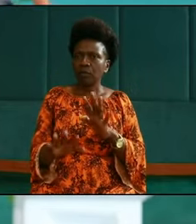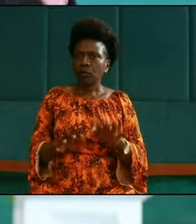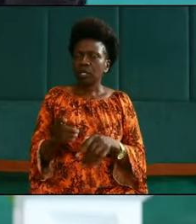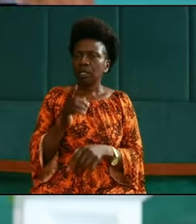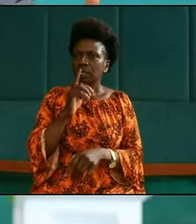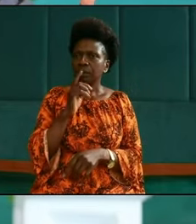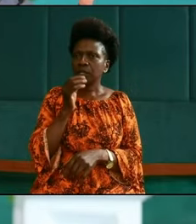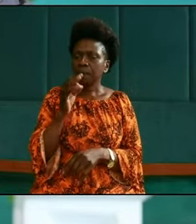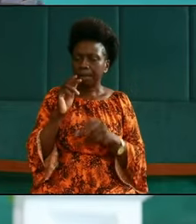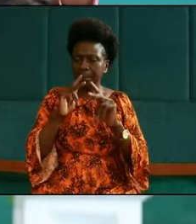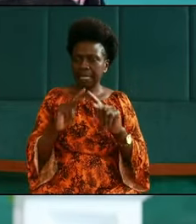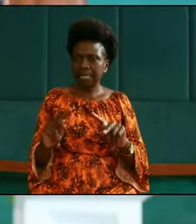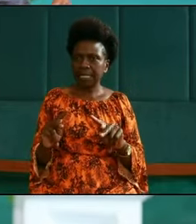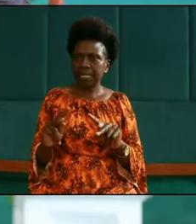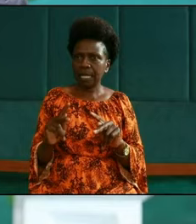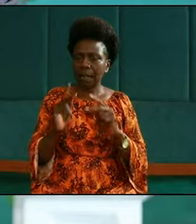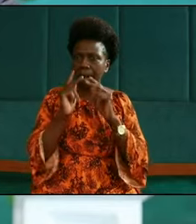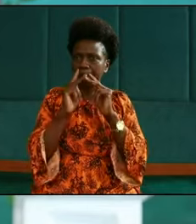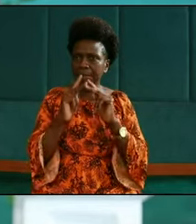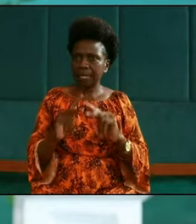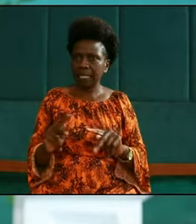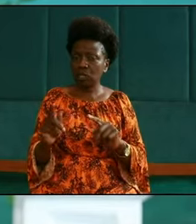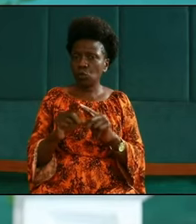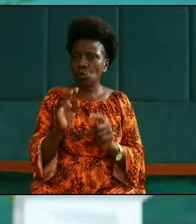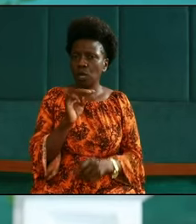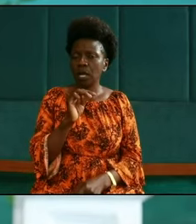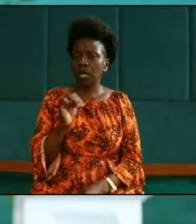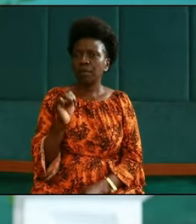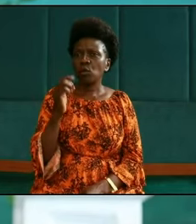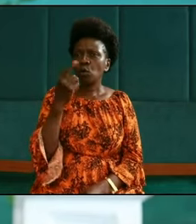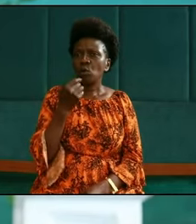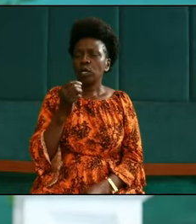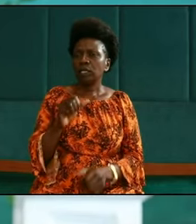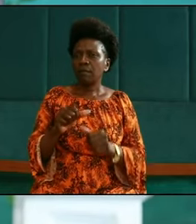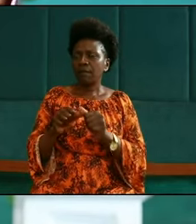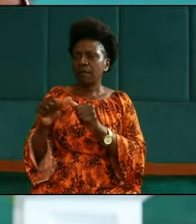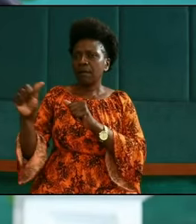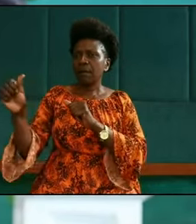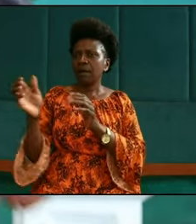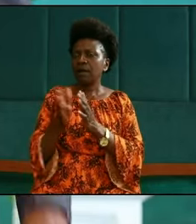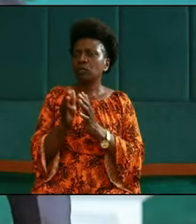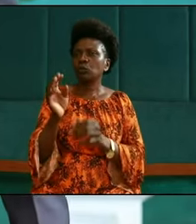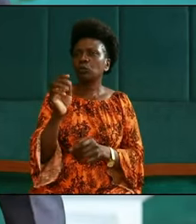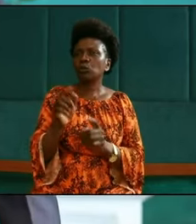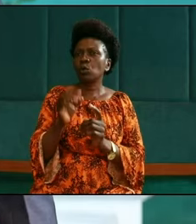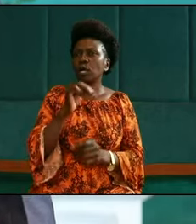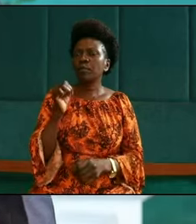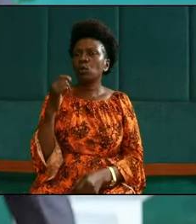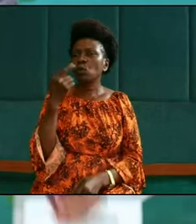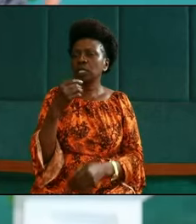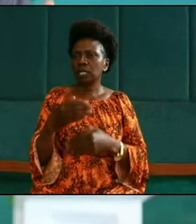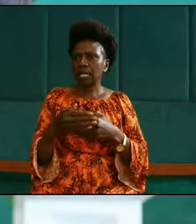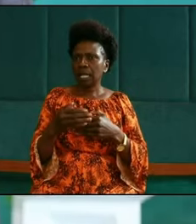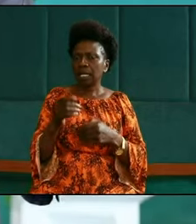lips, peace, peace to him who is far off and to him who is